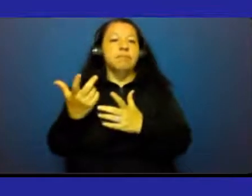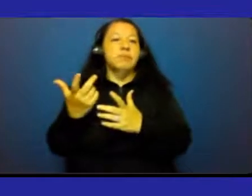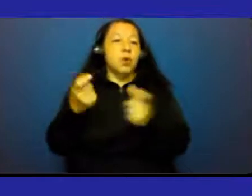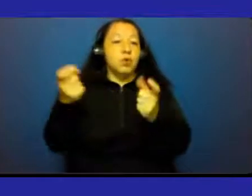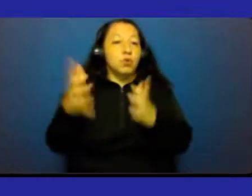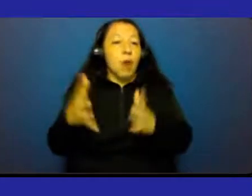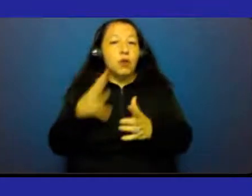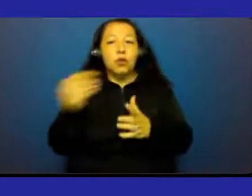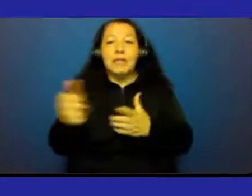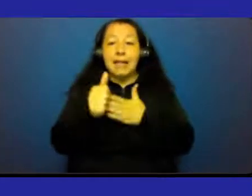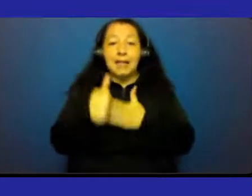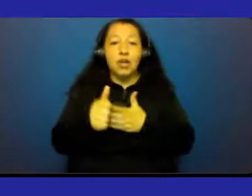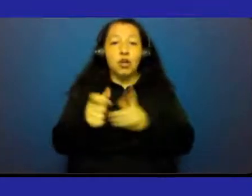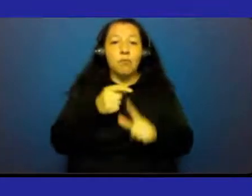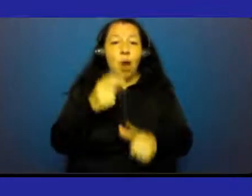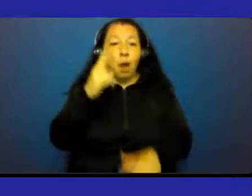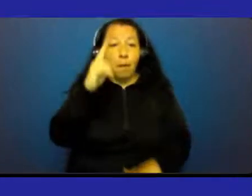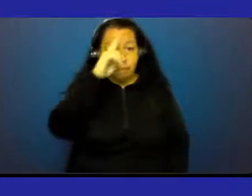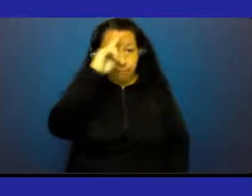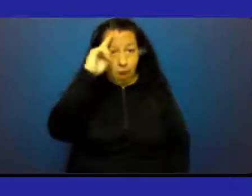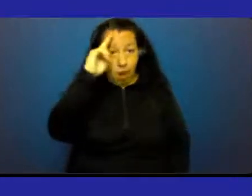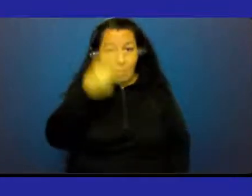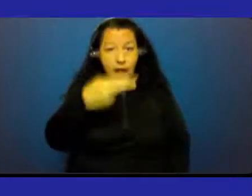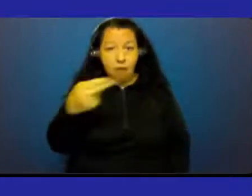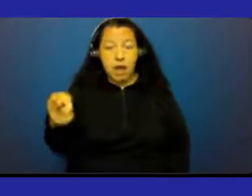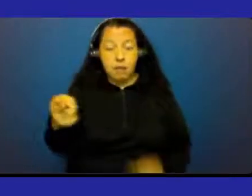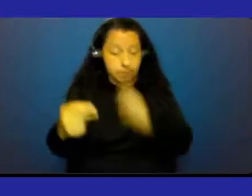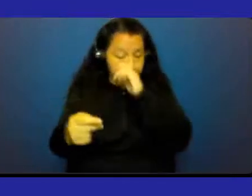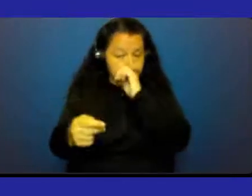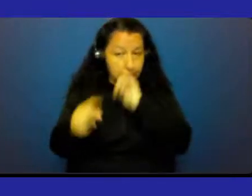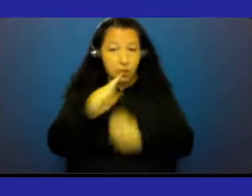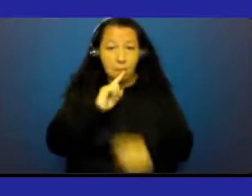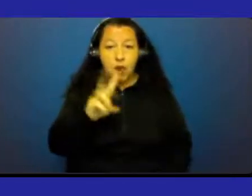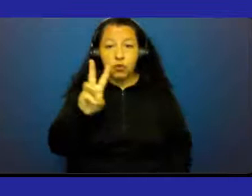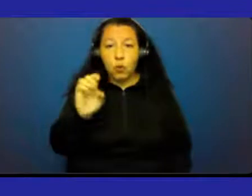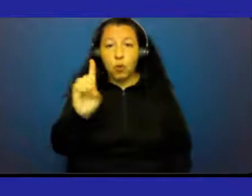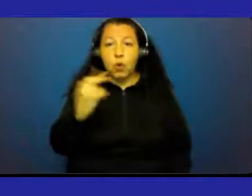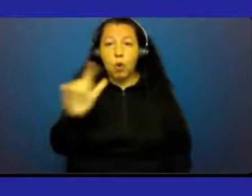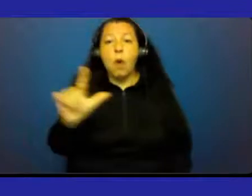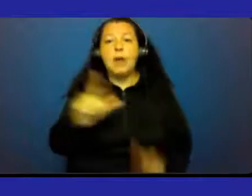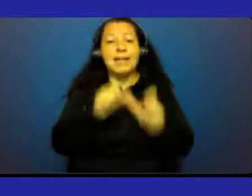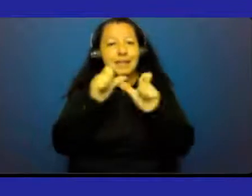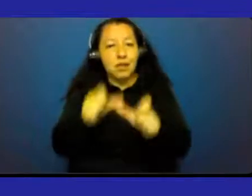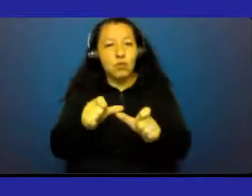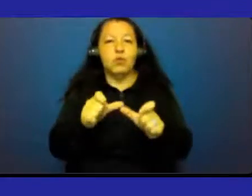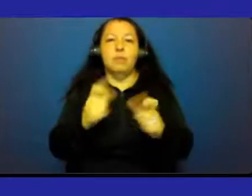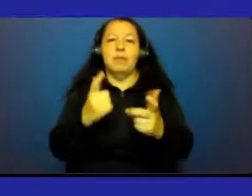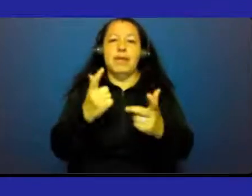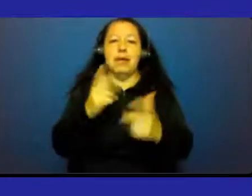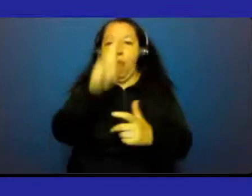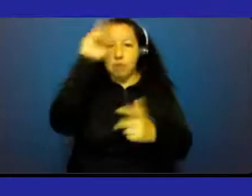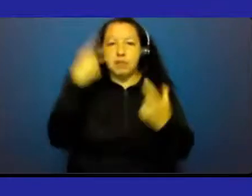hospitals, to making sure that Woodhull continue to be a successful